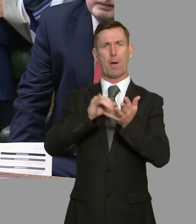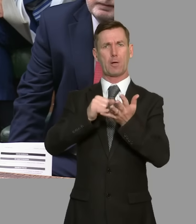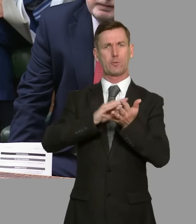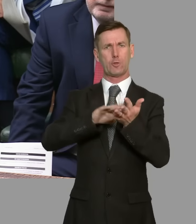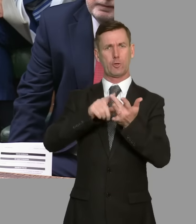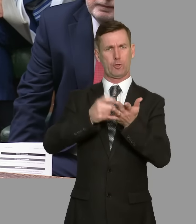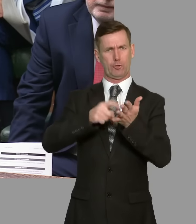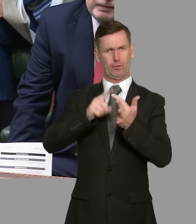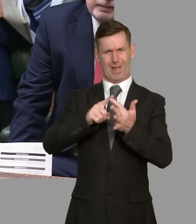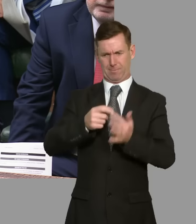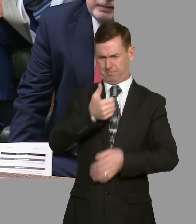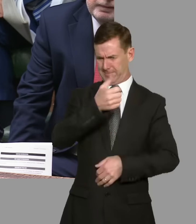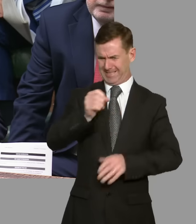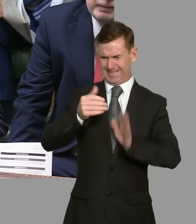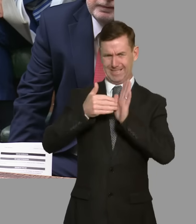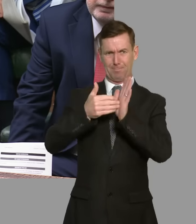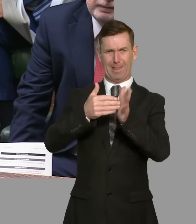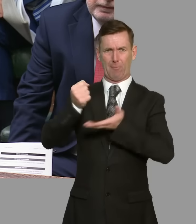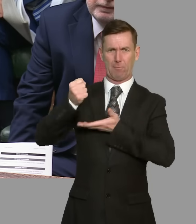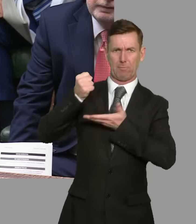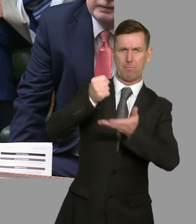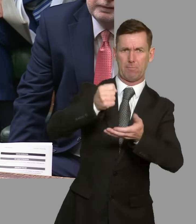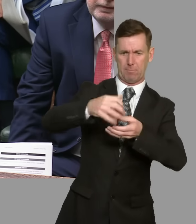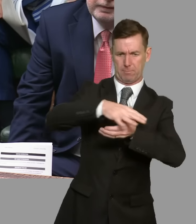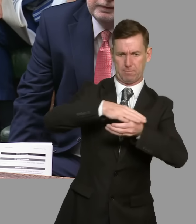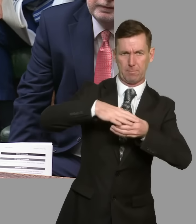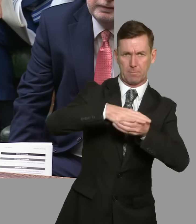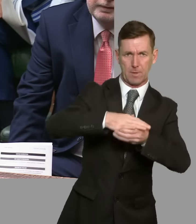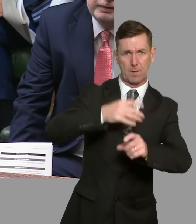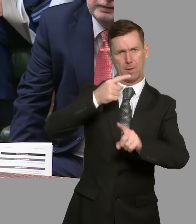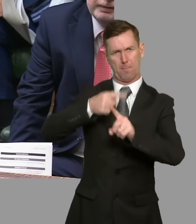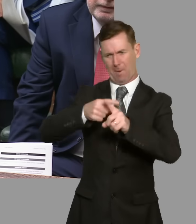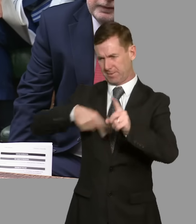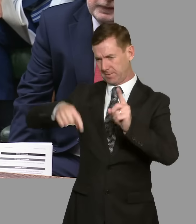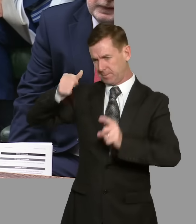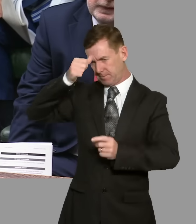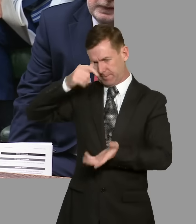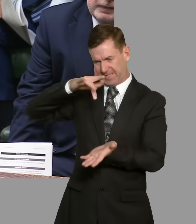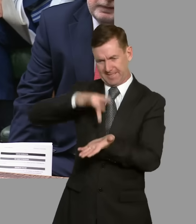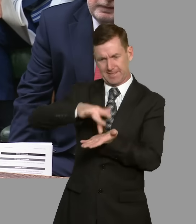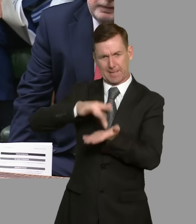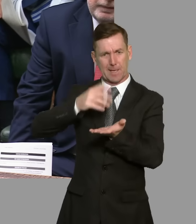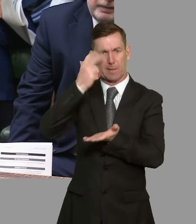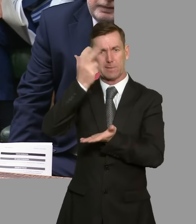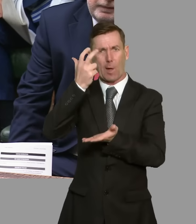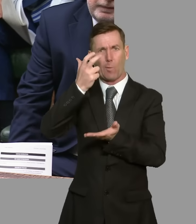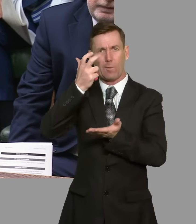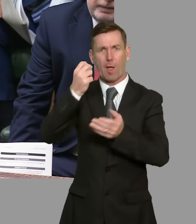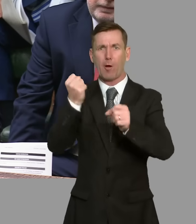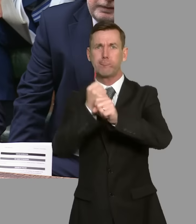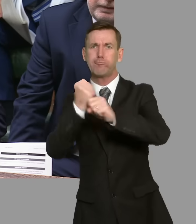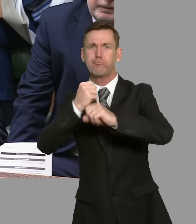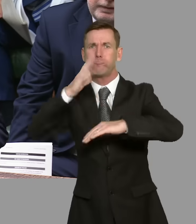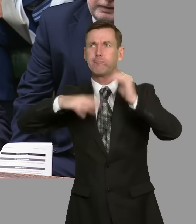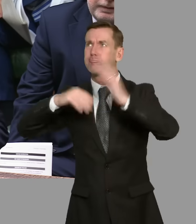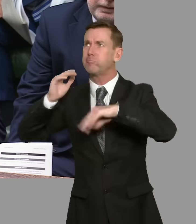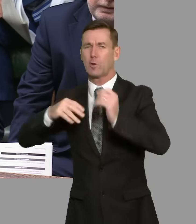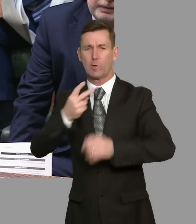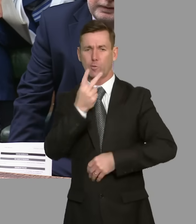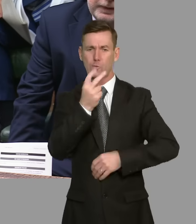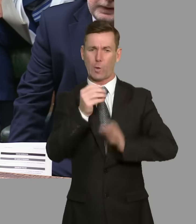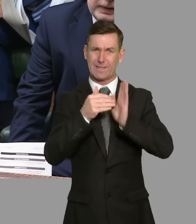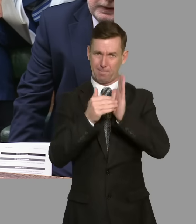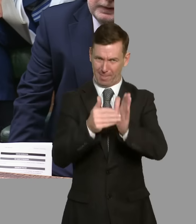Centre regeneration. Add to that the £20 million Pride in Place funding for my hometown of Clydebank, and